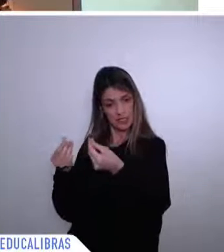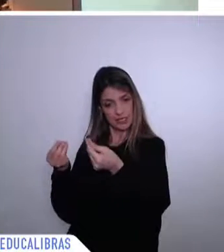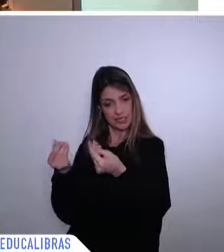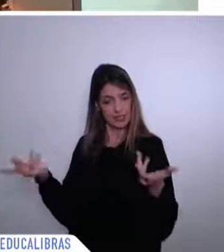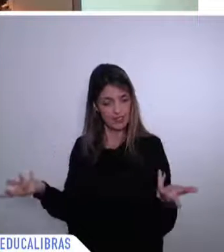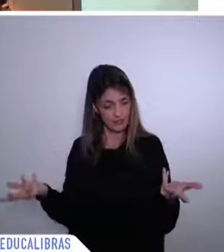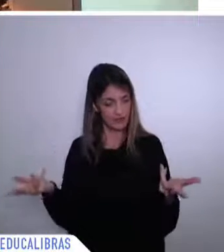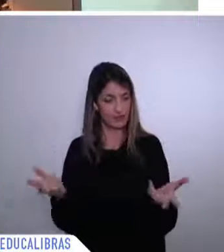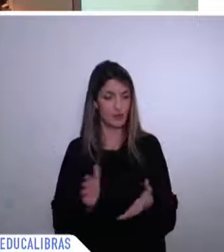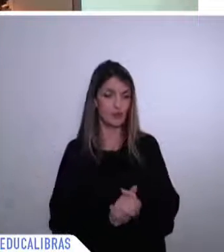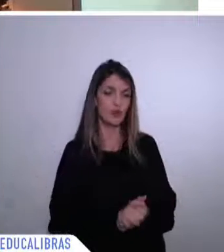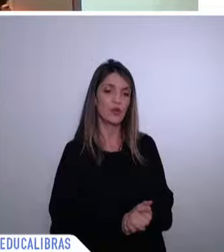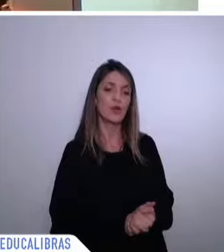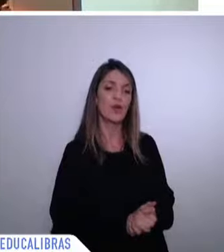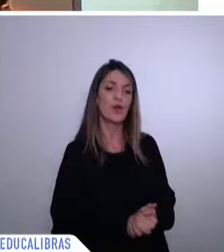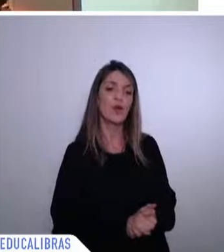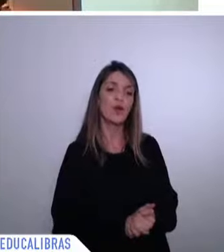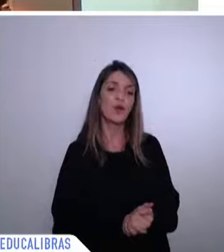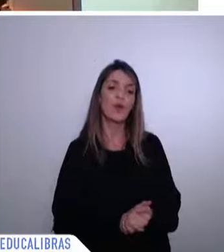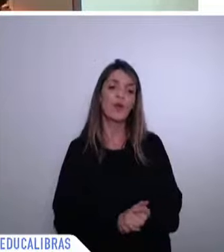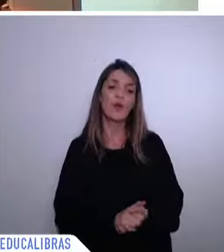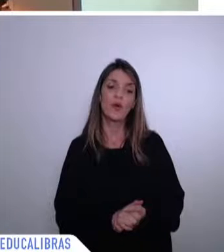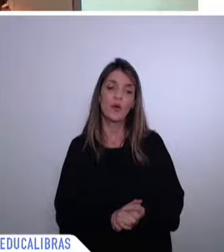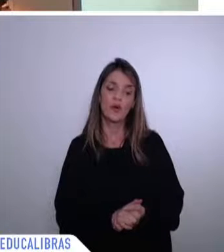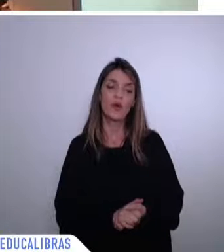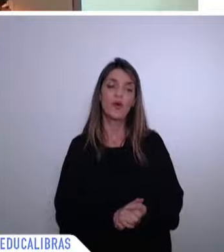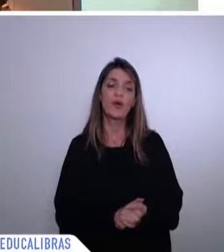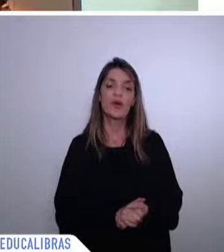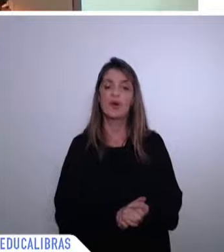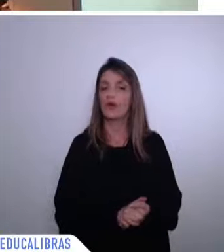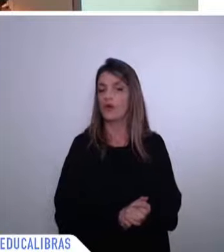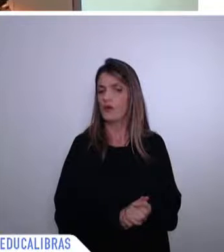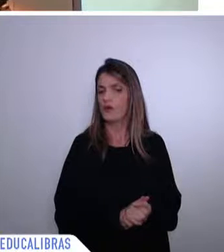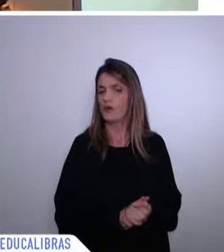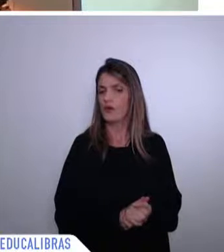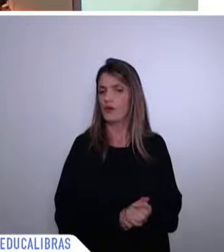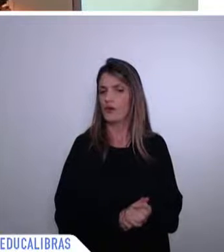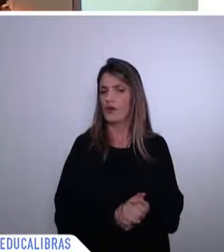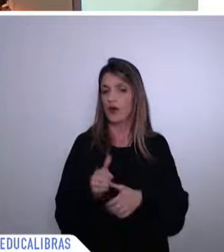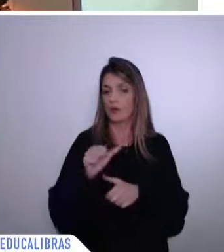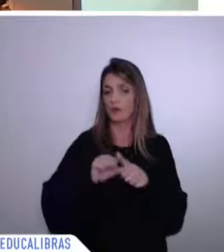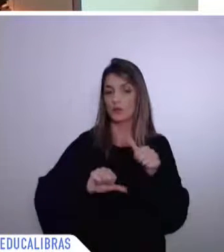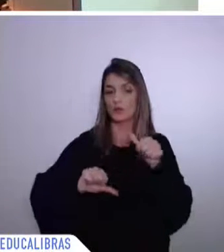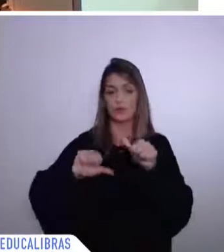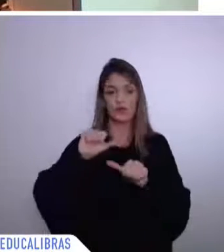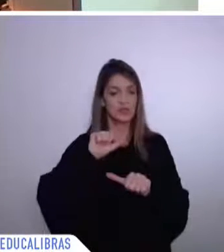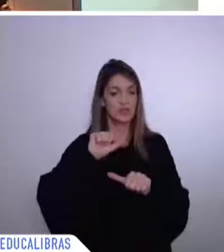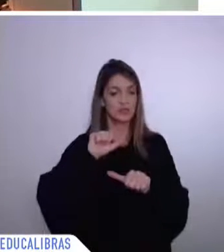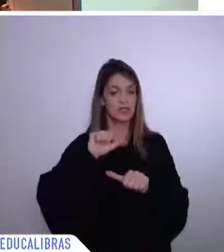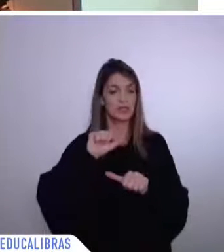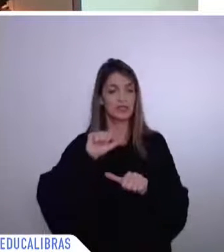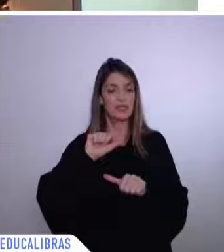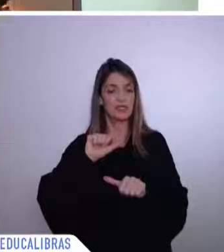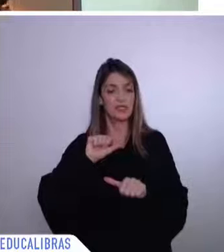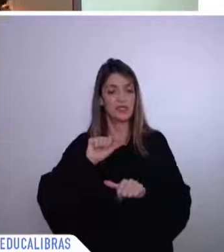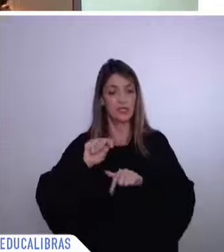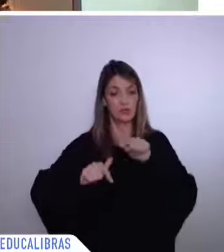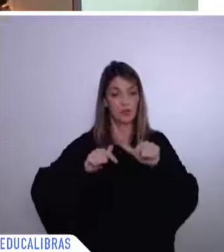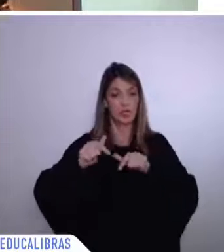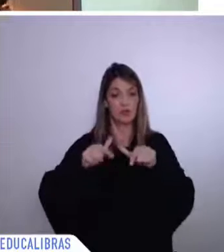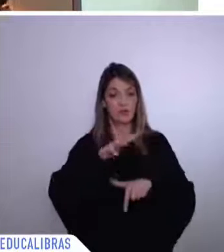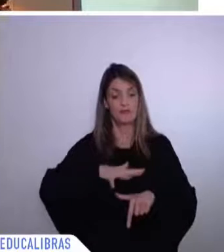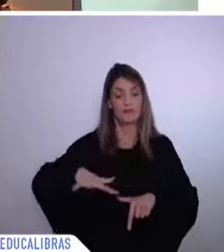work that is molded over time and space, but it's very long lasting. Any changes